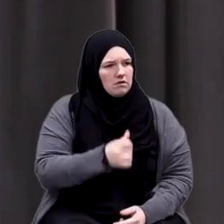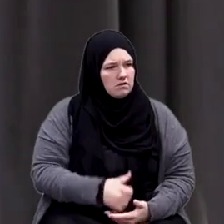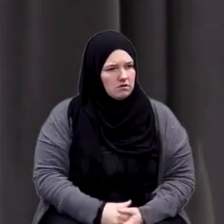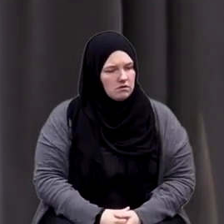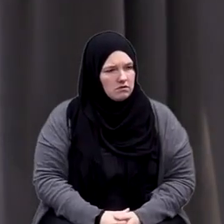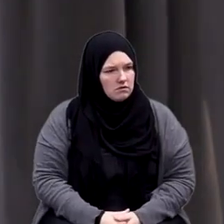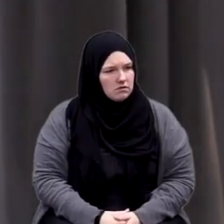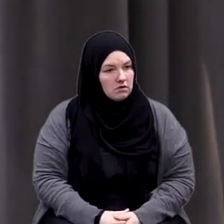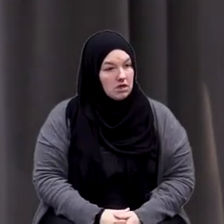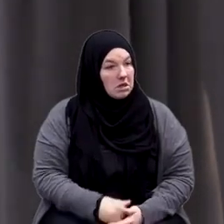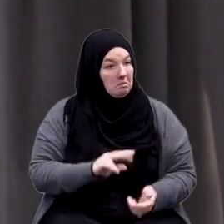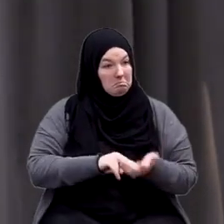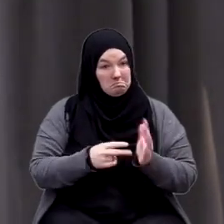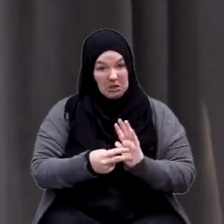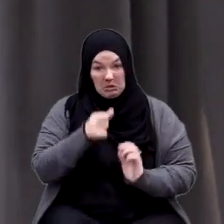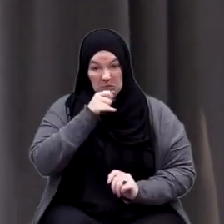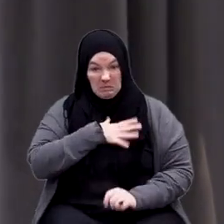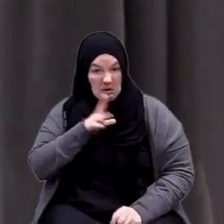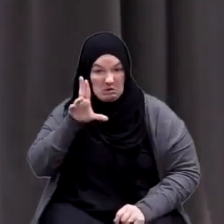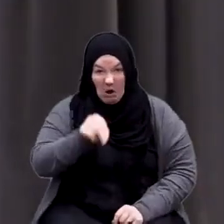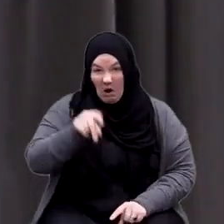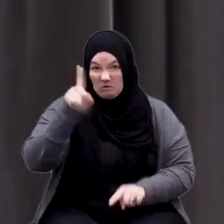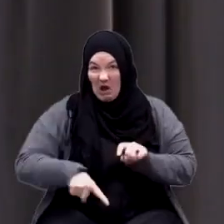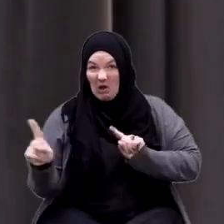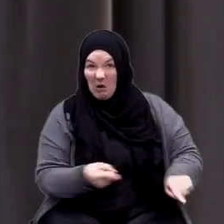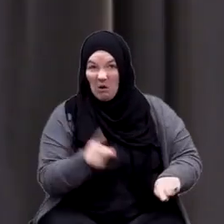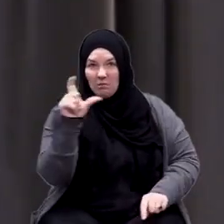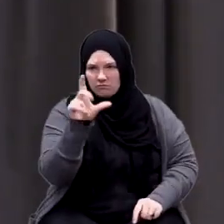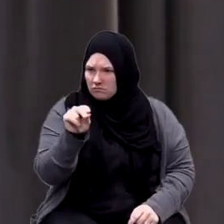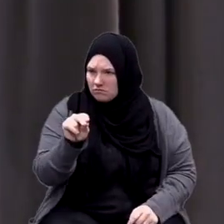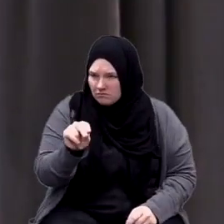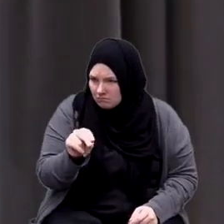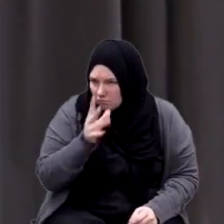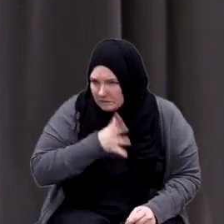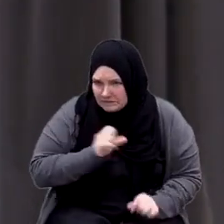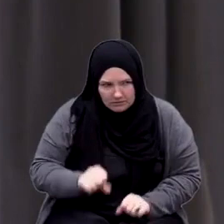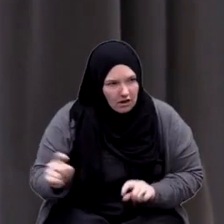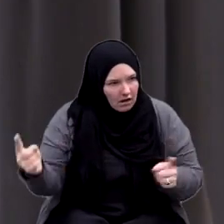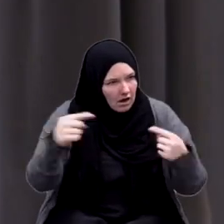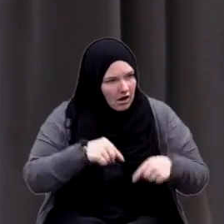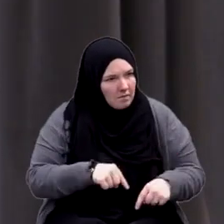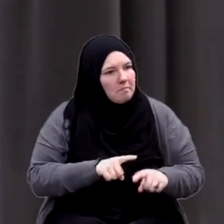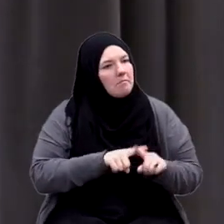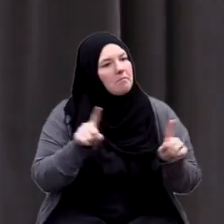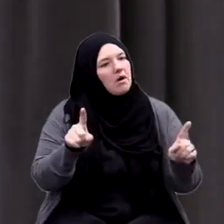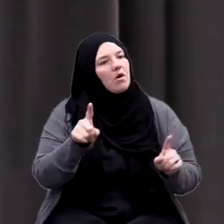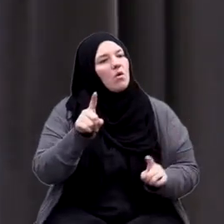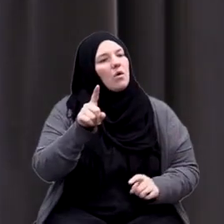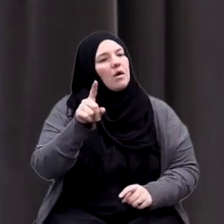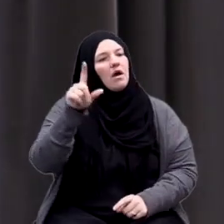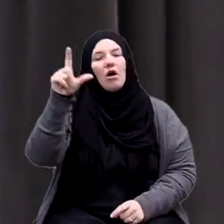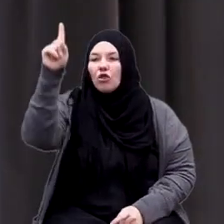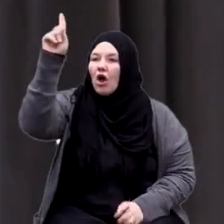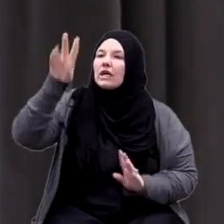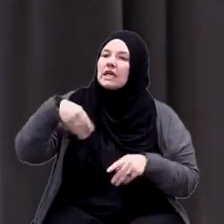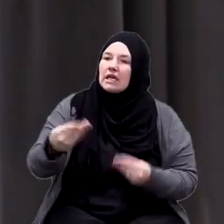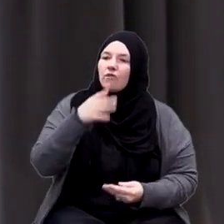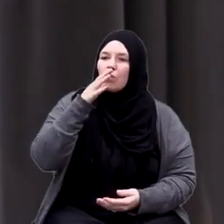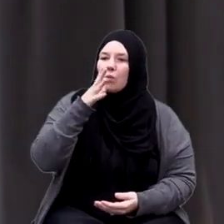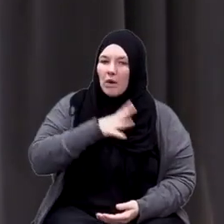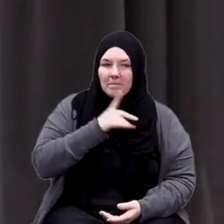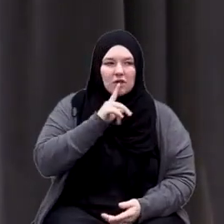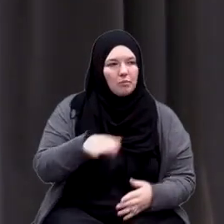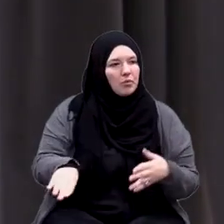It doesn't mean that women cannot come, but Allah gave them a license, a break, because